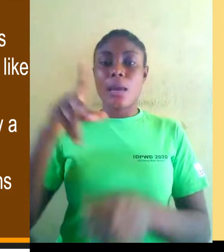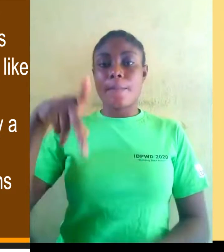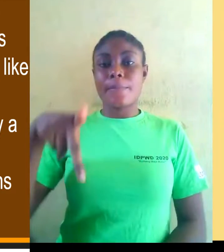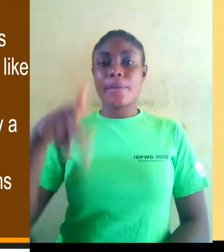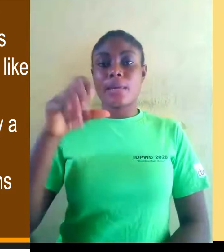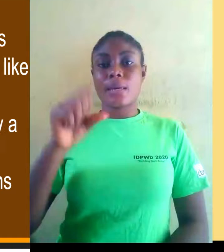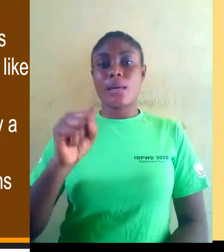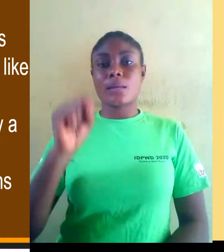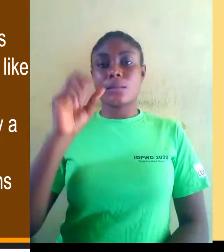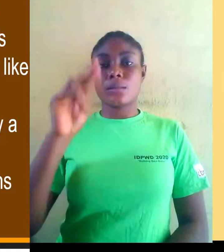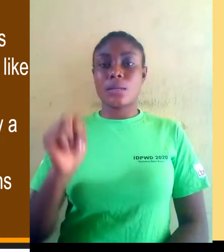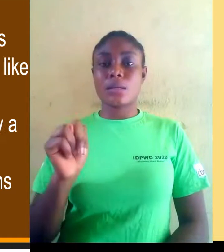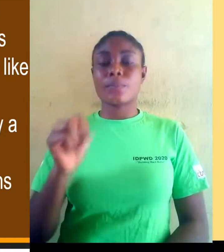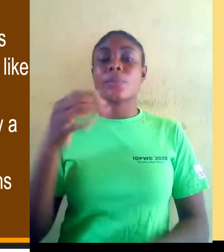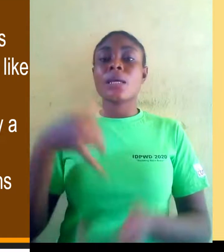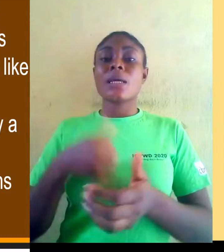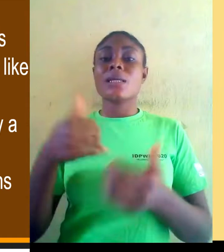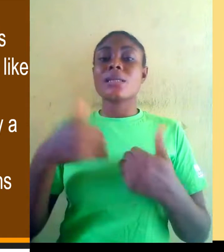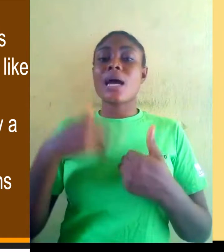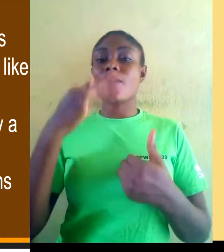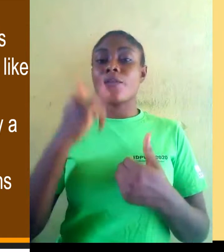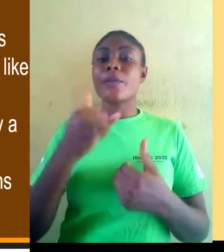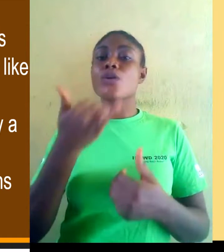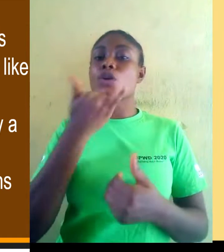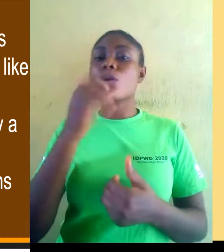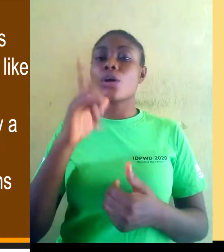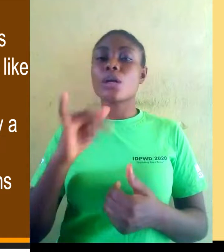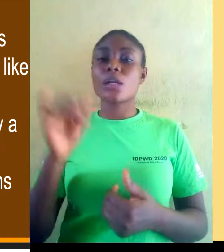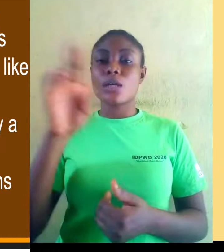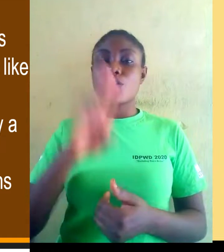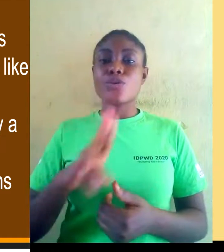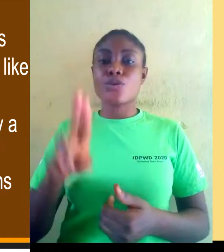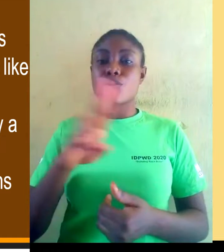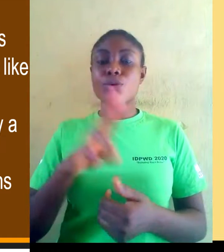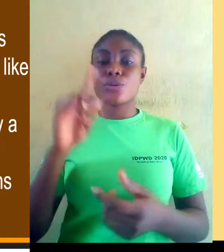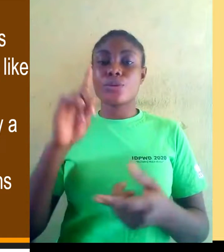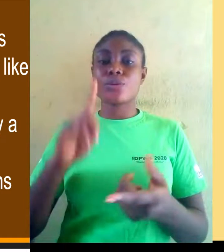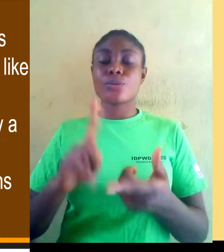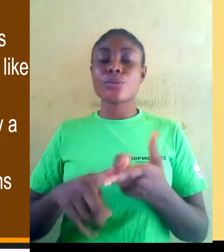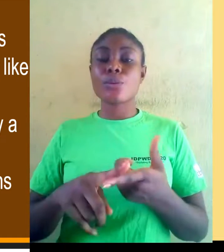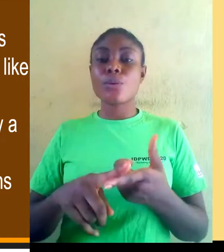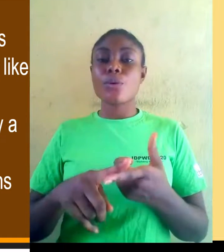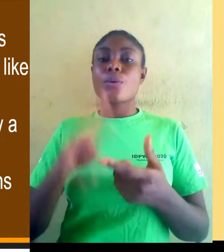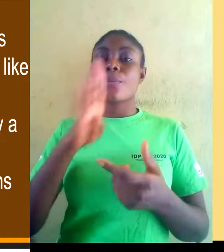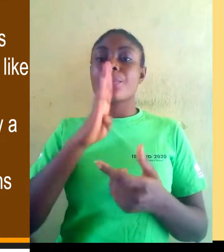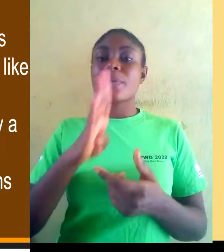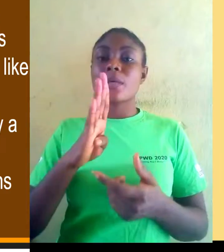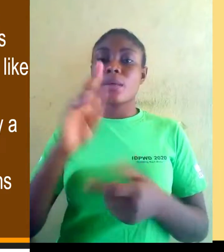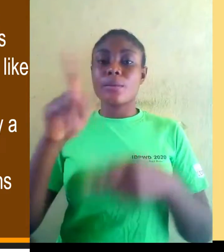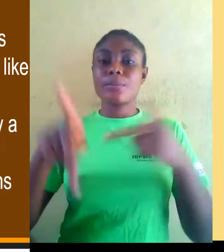to mean persons with special needs.